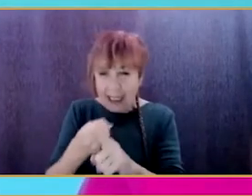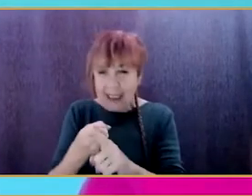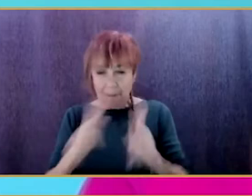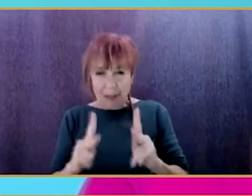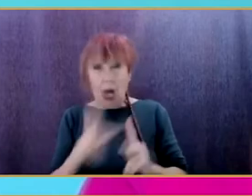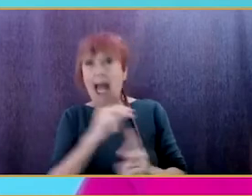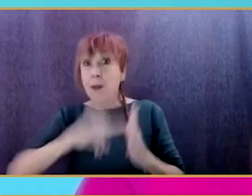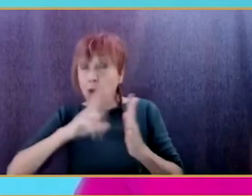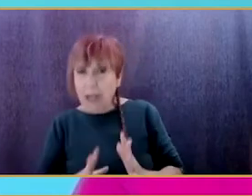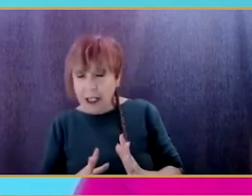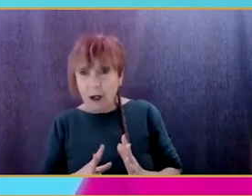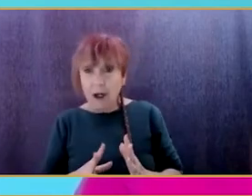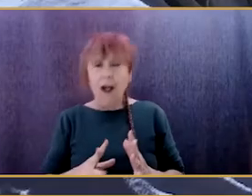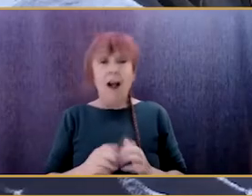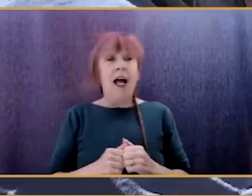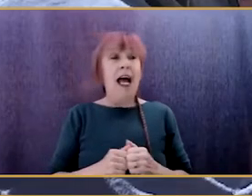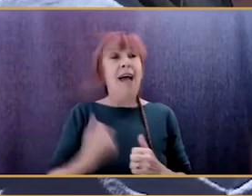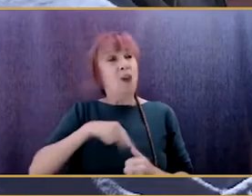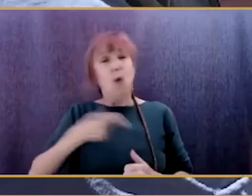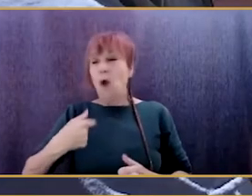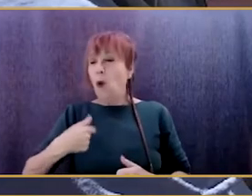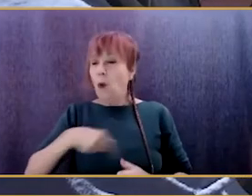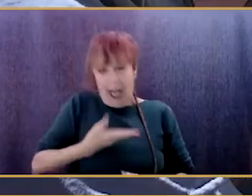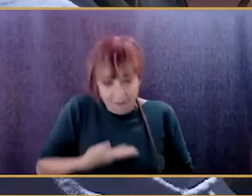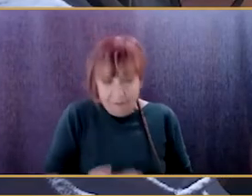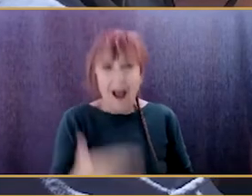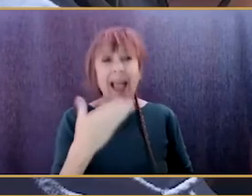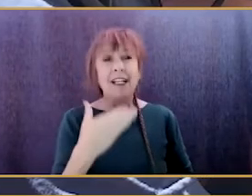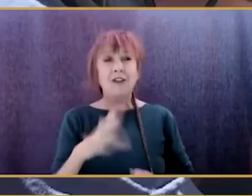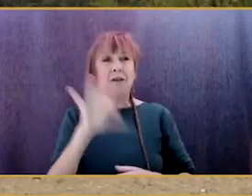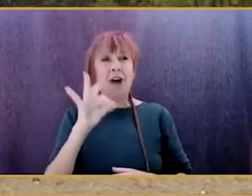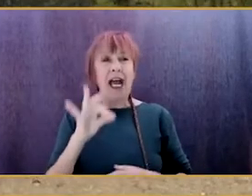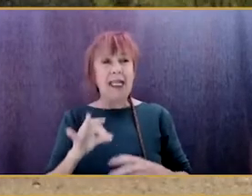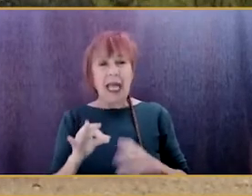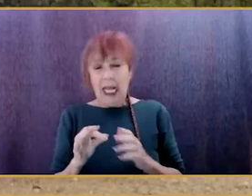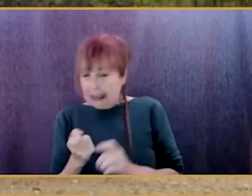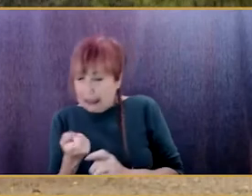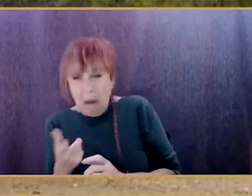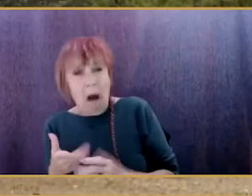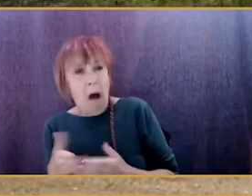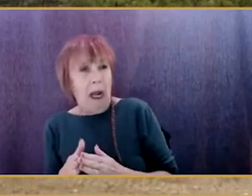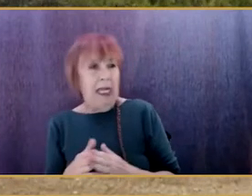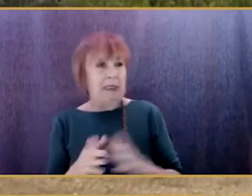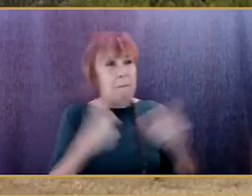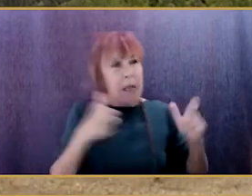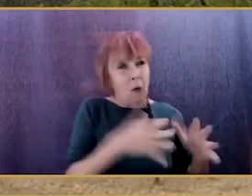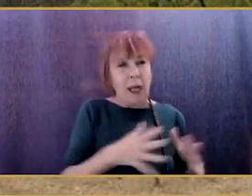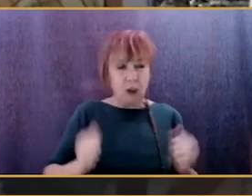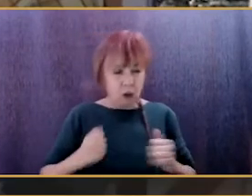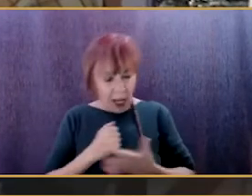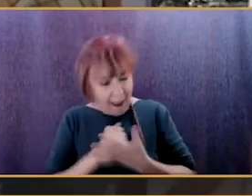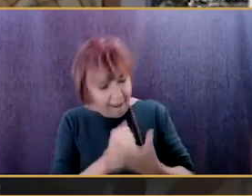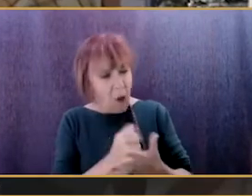that document them We're invited to find the small ways and the big ways in our lives That we can live out that firm and